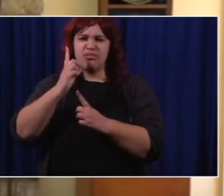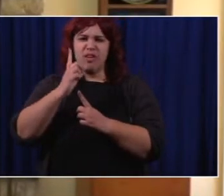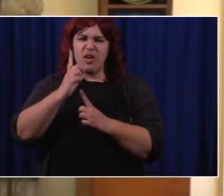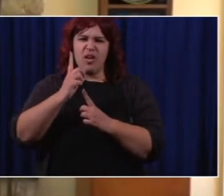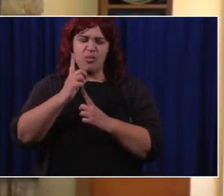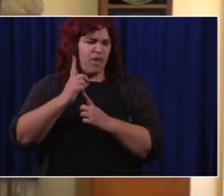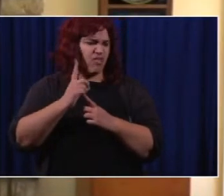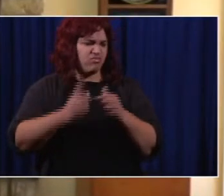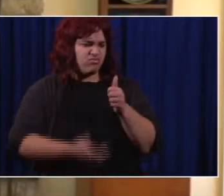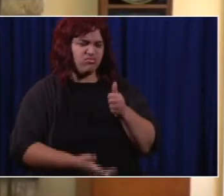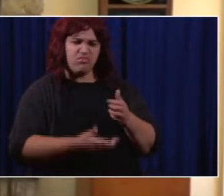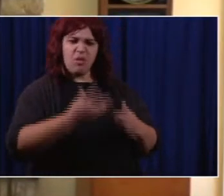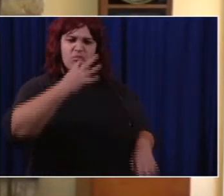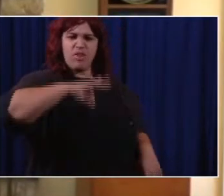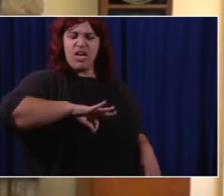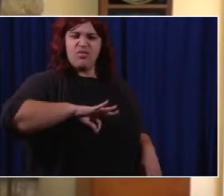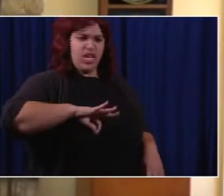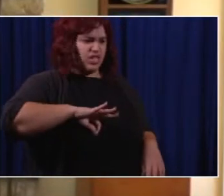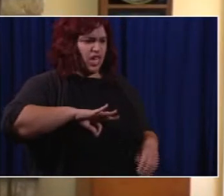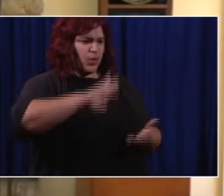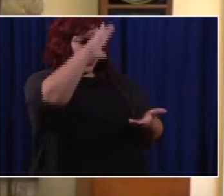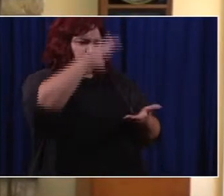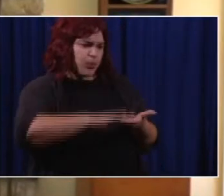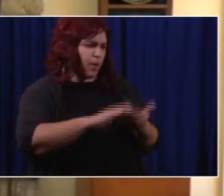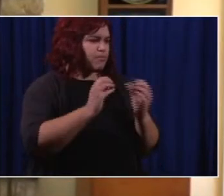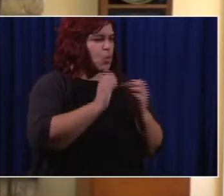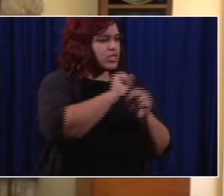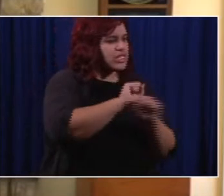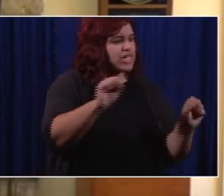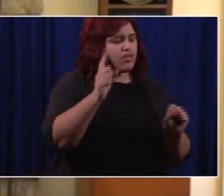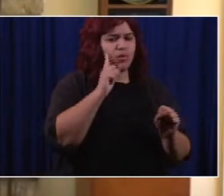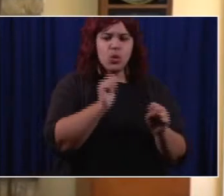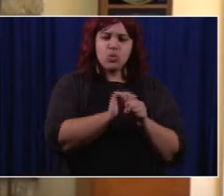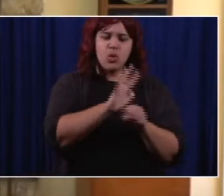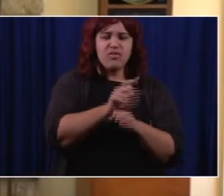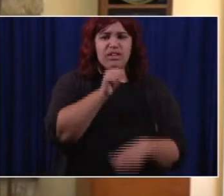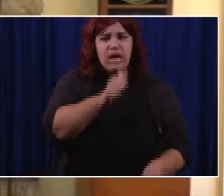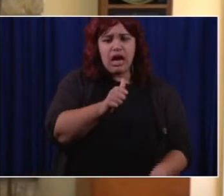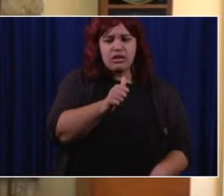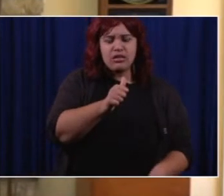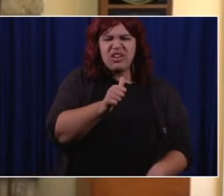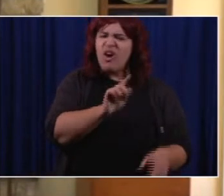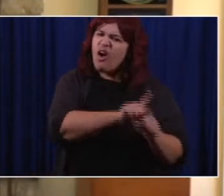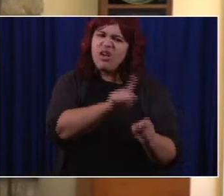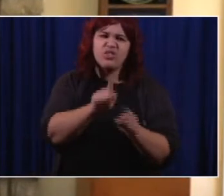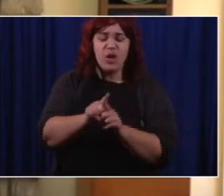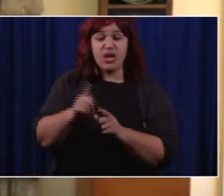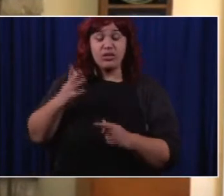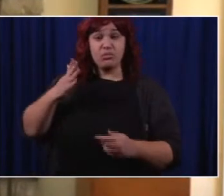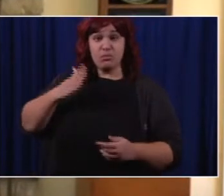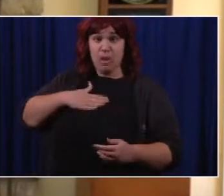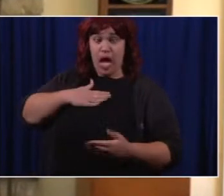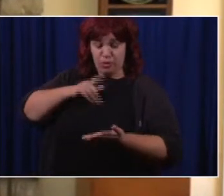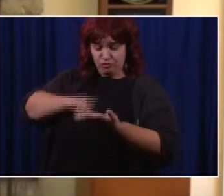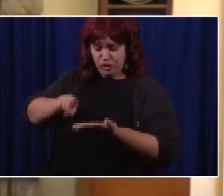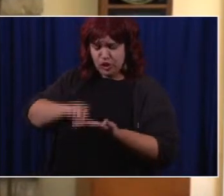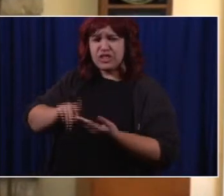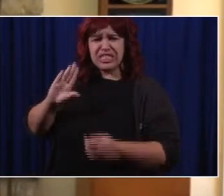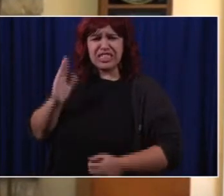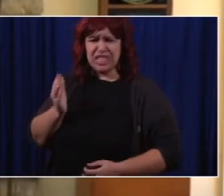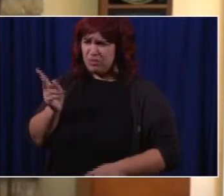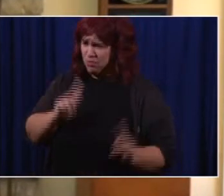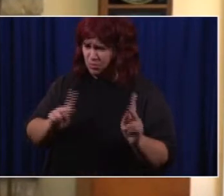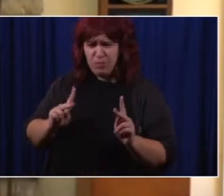test where I am shows that almost everyone is masking and has been. Well, Jack, again, I'm with